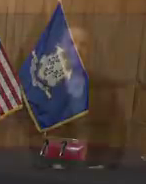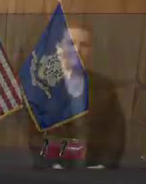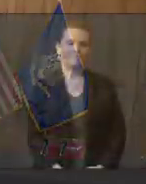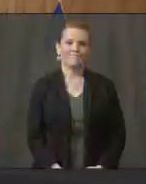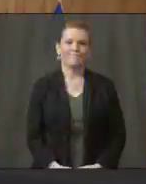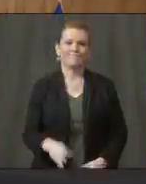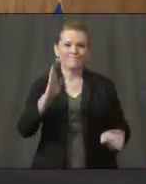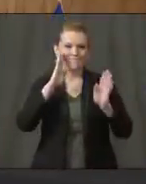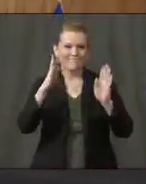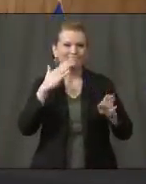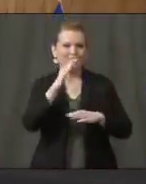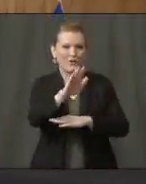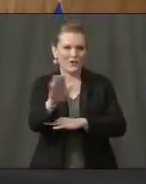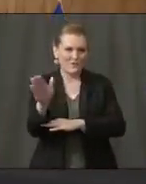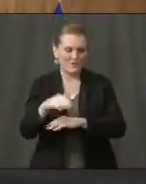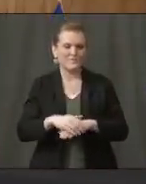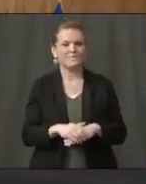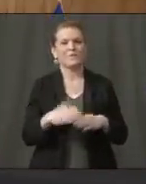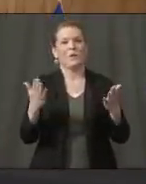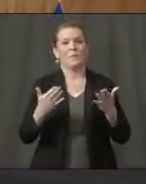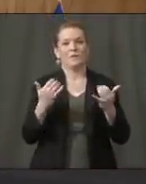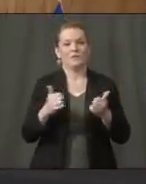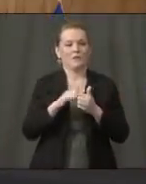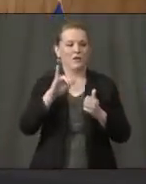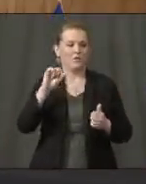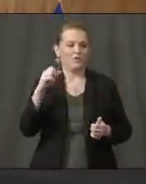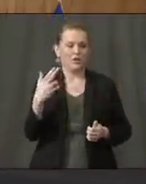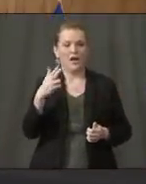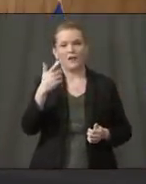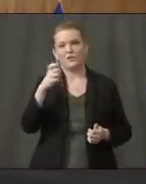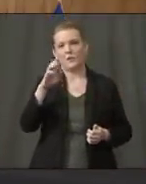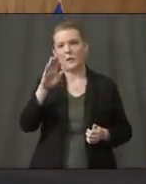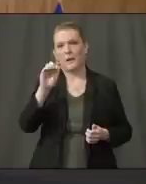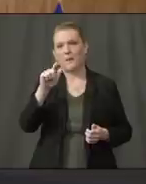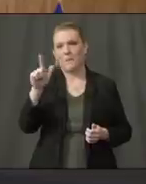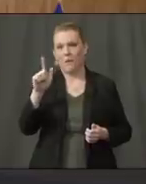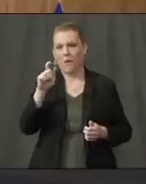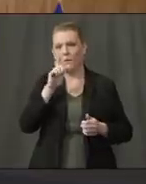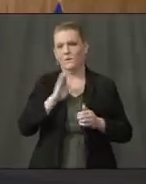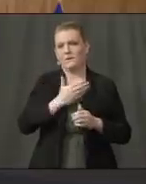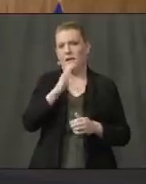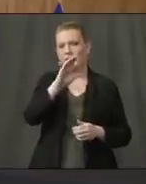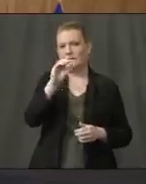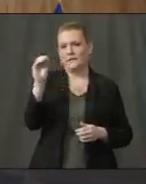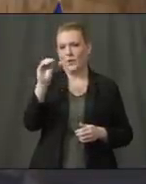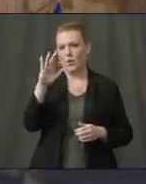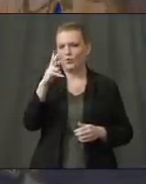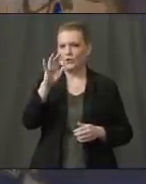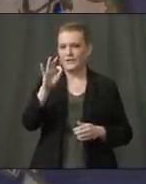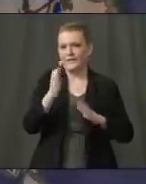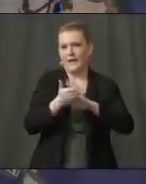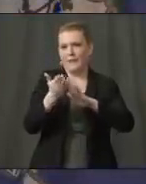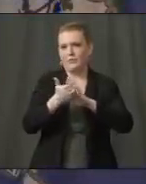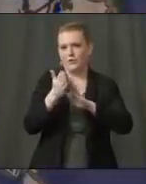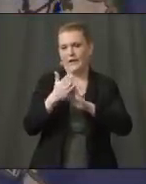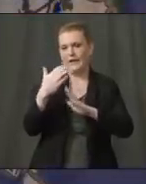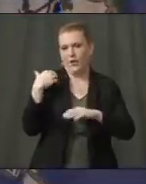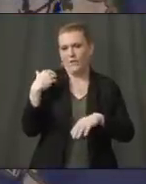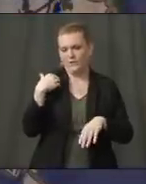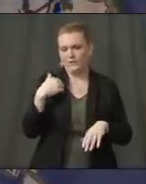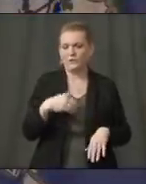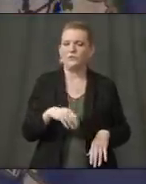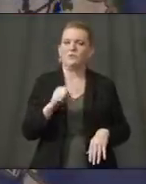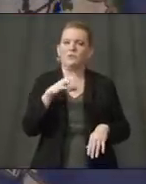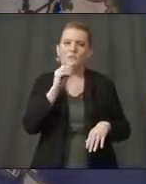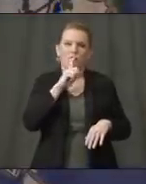All right, good afternoon, everybody. I'm here with Josh Jabal, our Chief Operating Officer. We're confronted with two storms today, and one's an